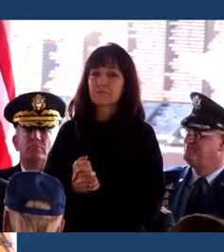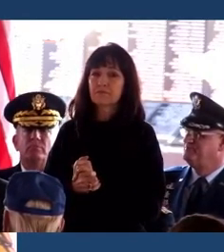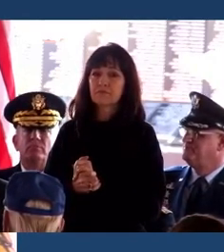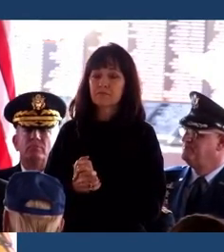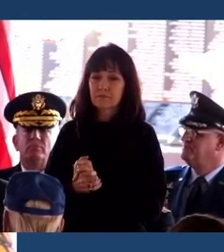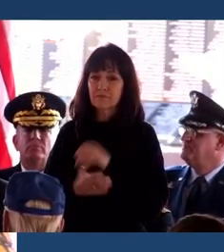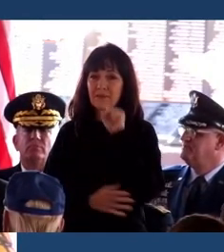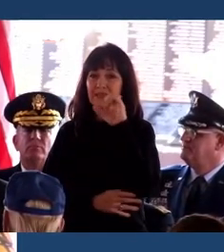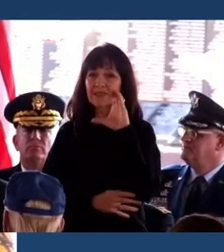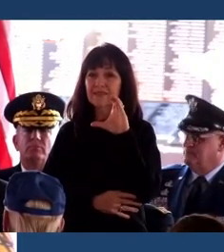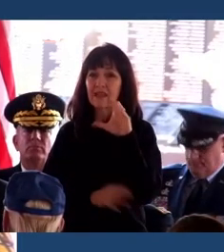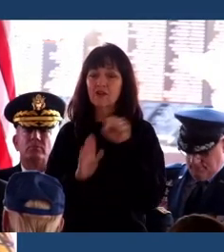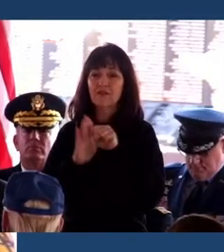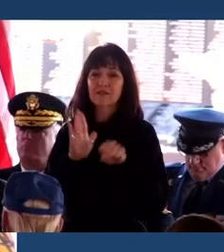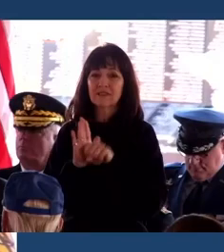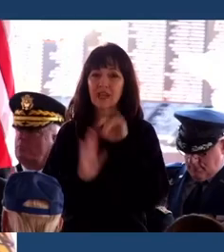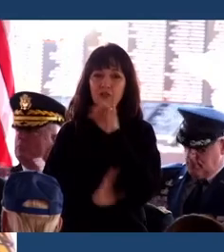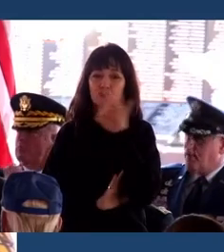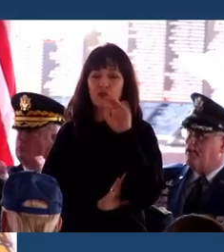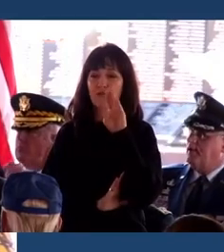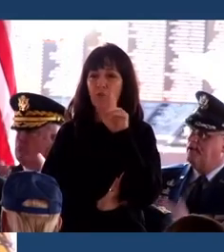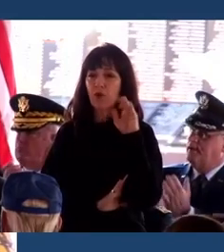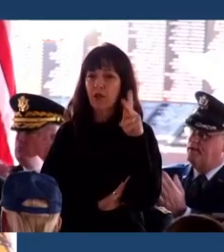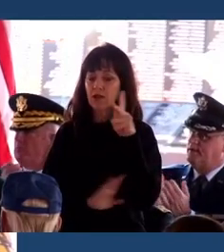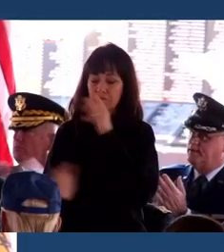Secretary of State Jeff Bullock.